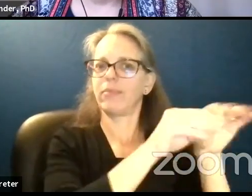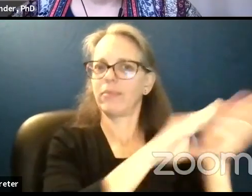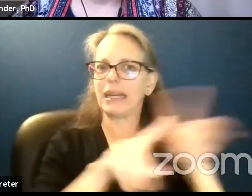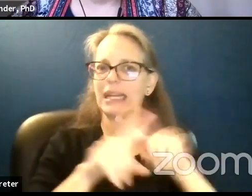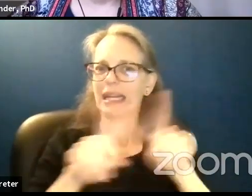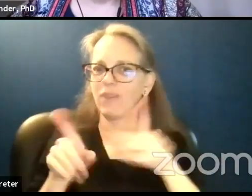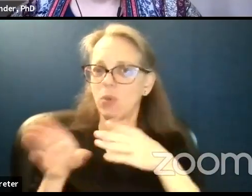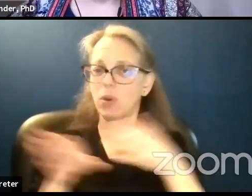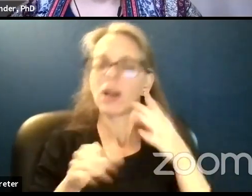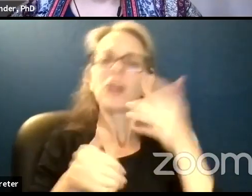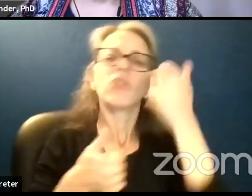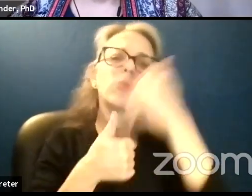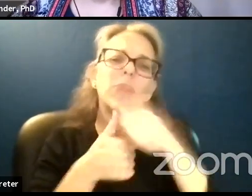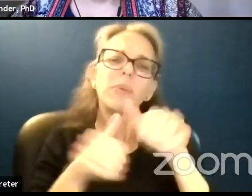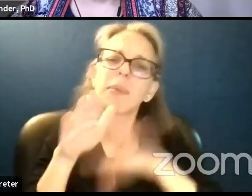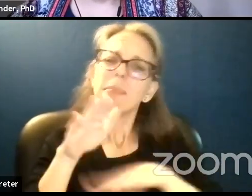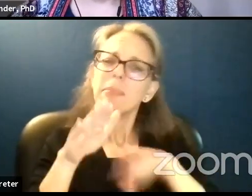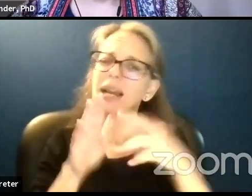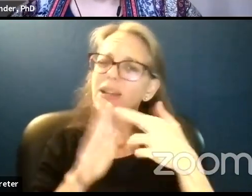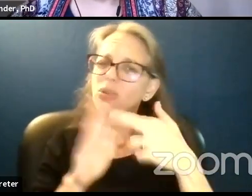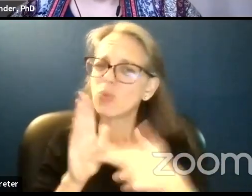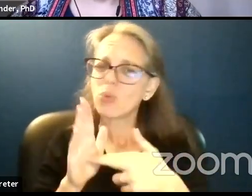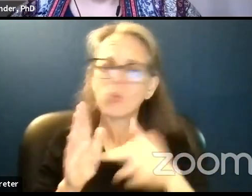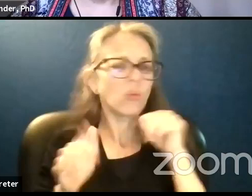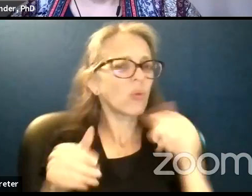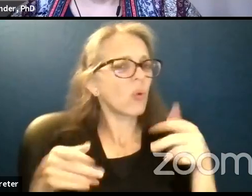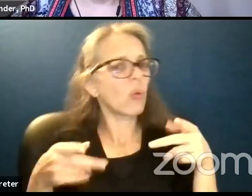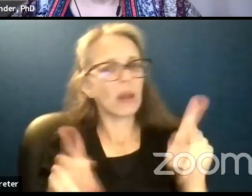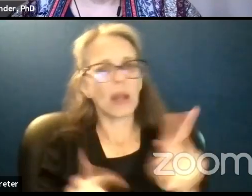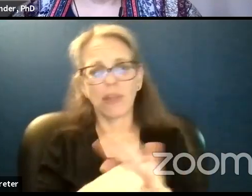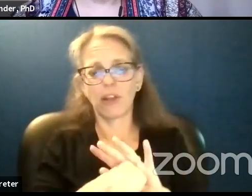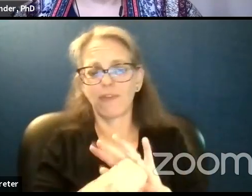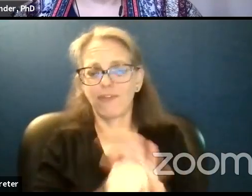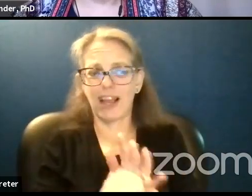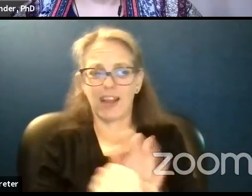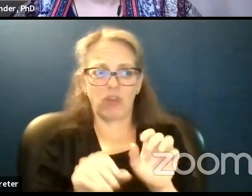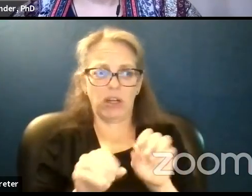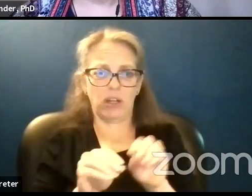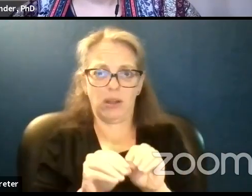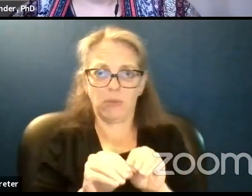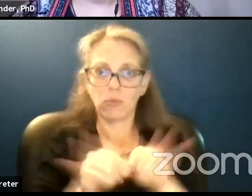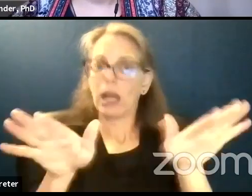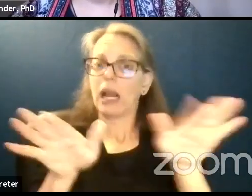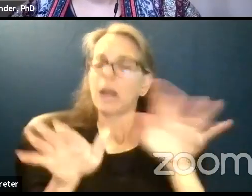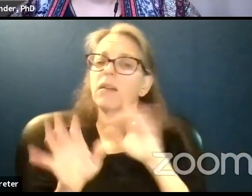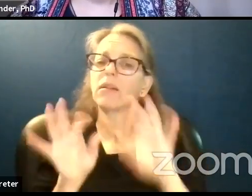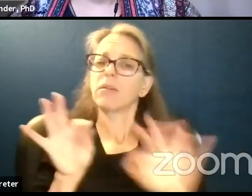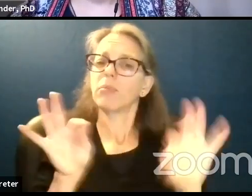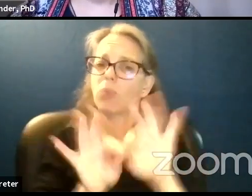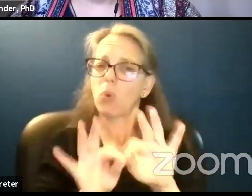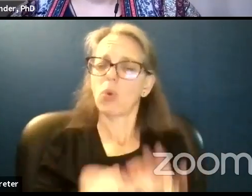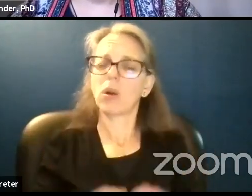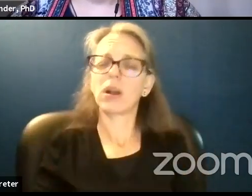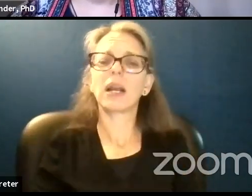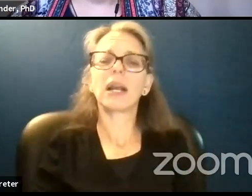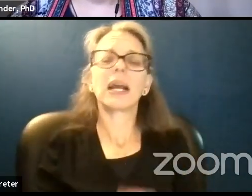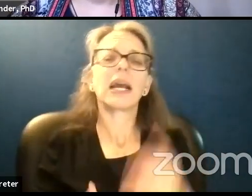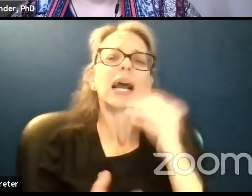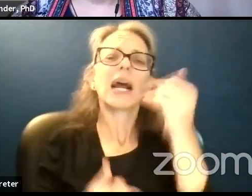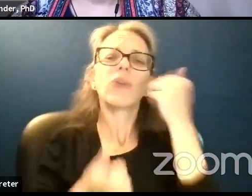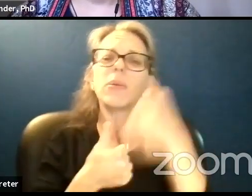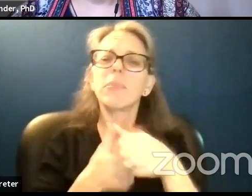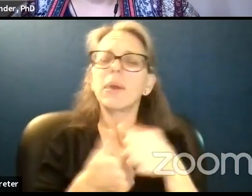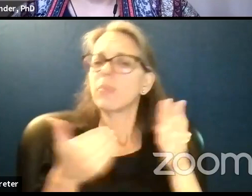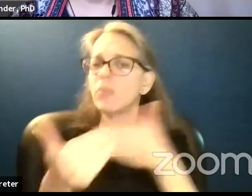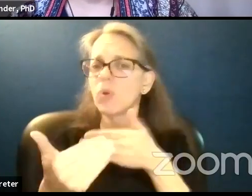rules is important. Not letting the virus transmit itself is important. And then just remembering that whatever